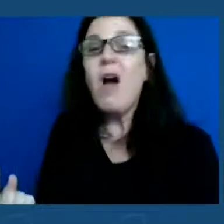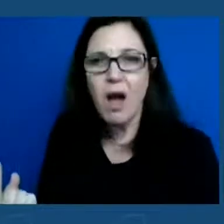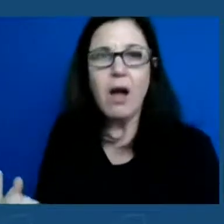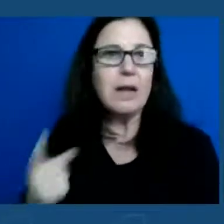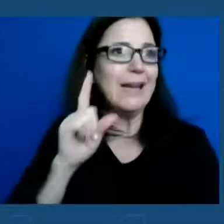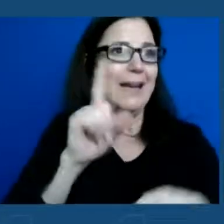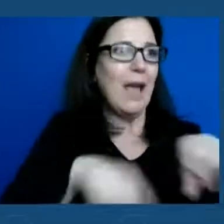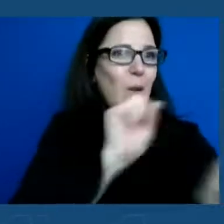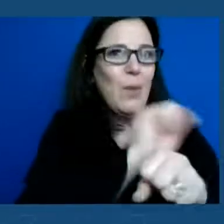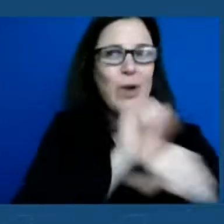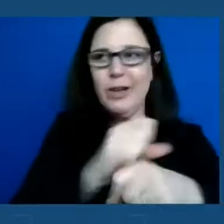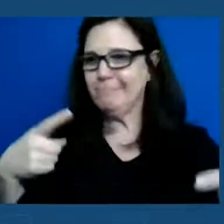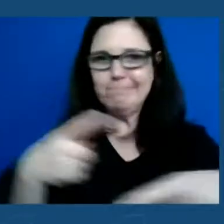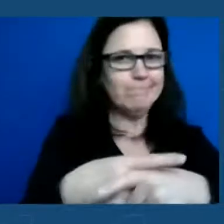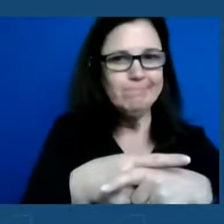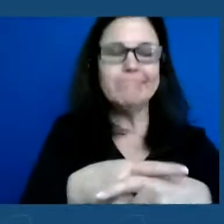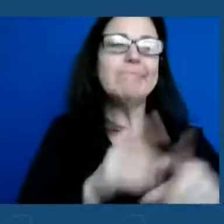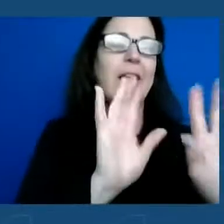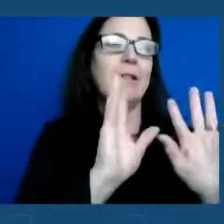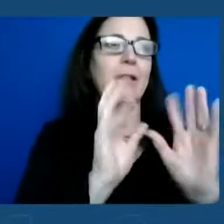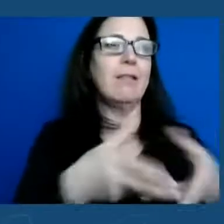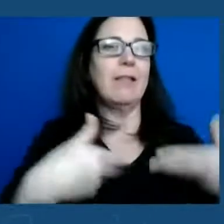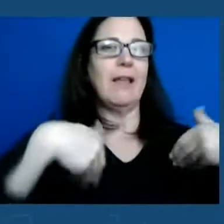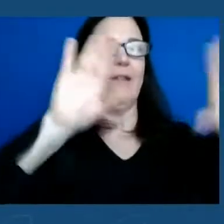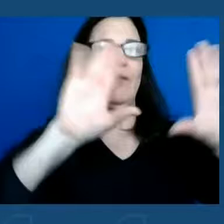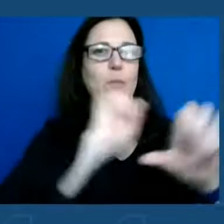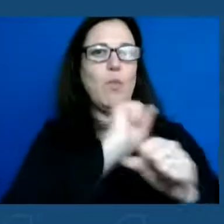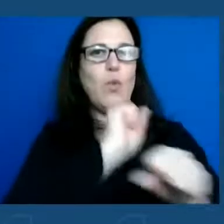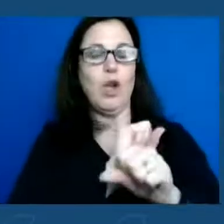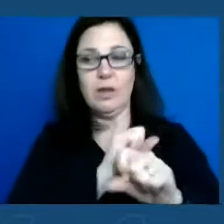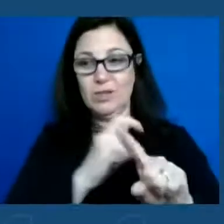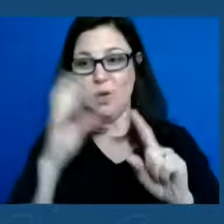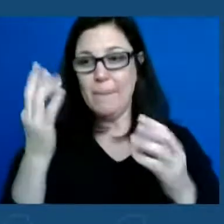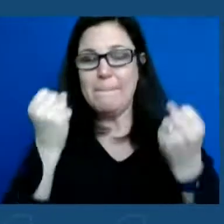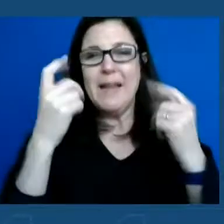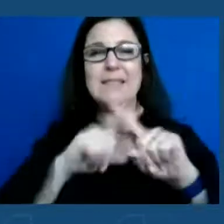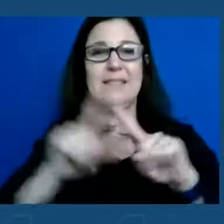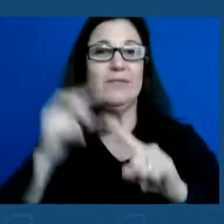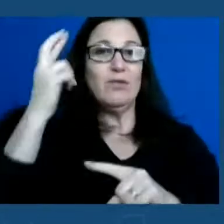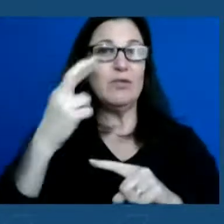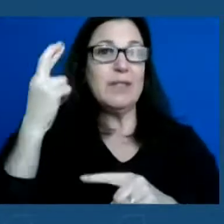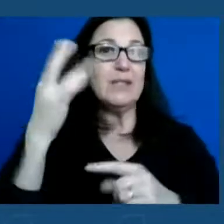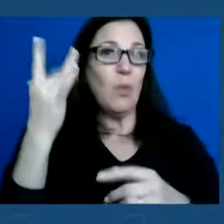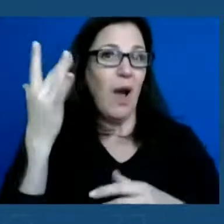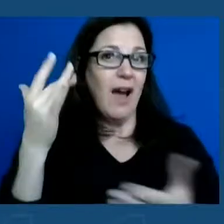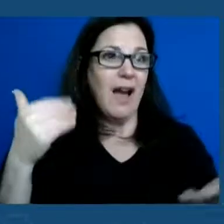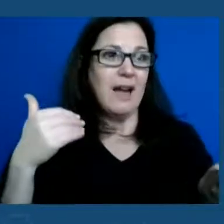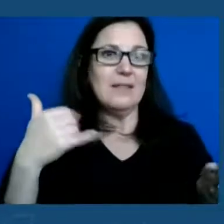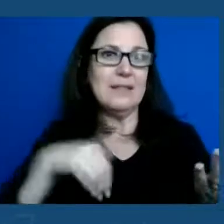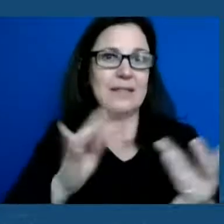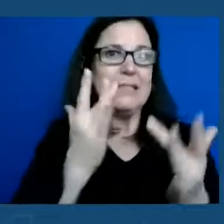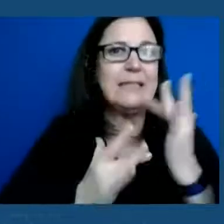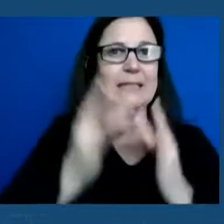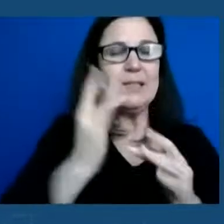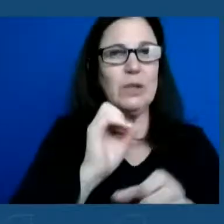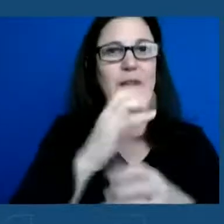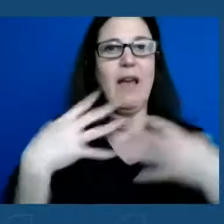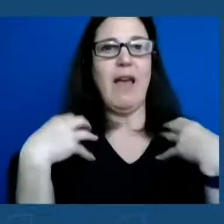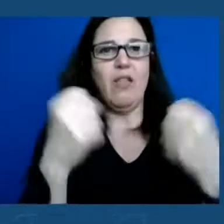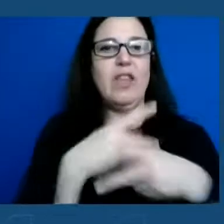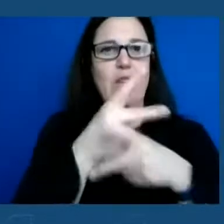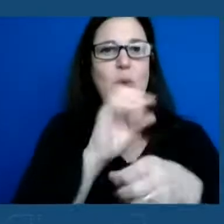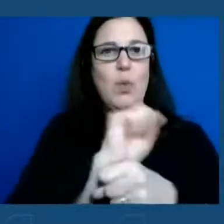care of them at home. A lot of reasons why we still have a phenomenal shortage of healthcare. So we said, we are in our budget going to make the